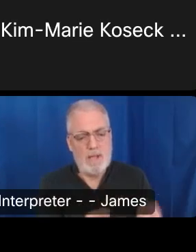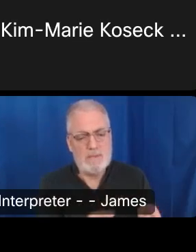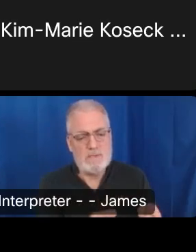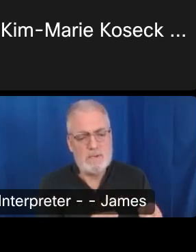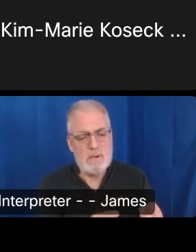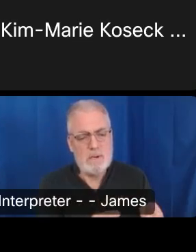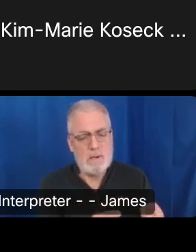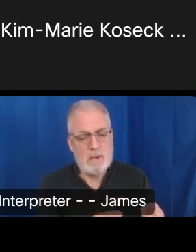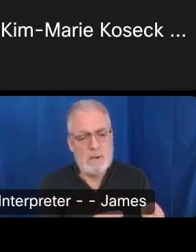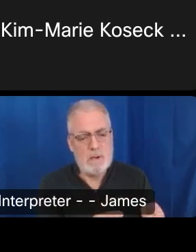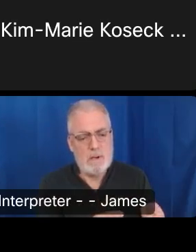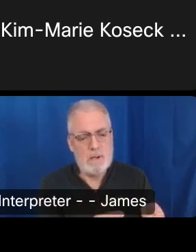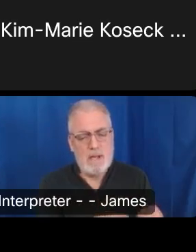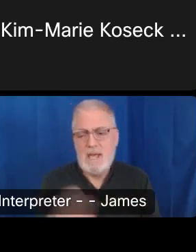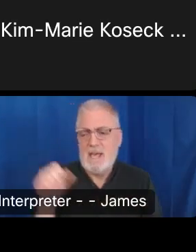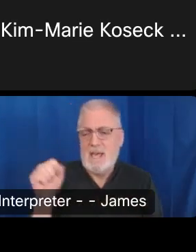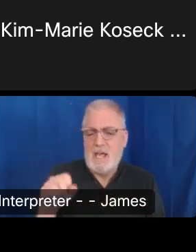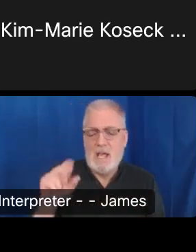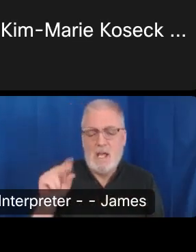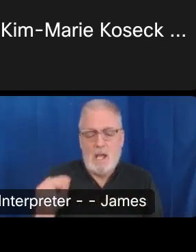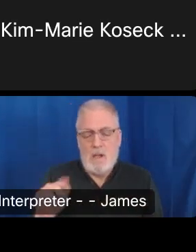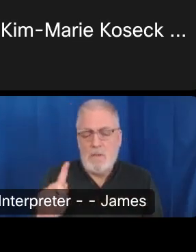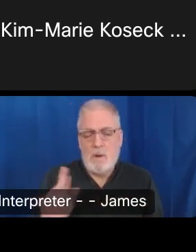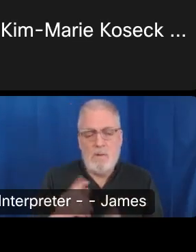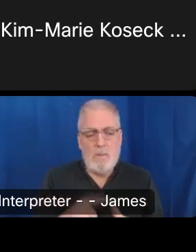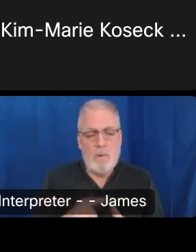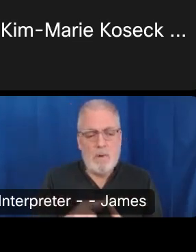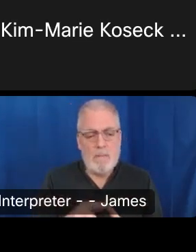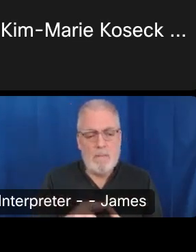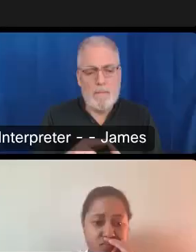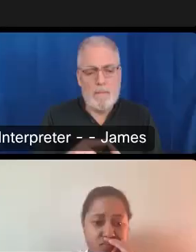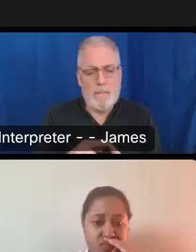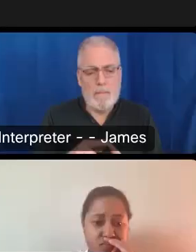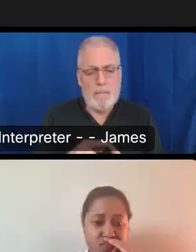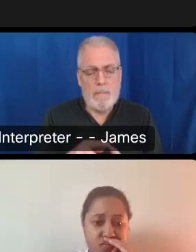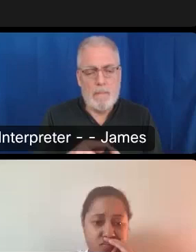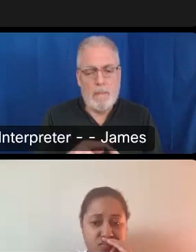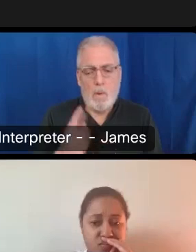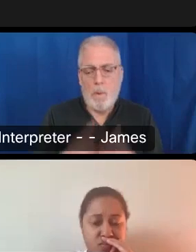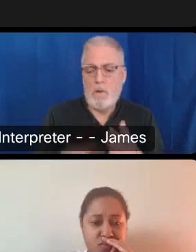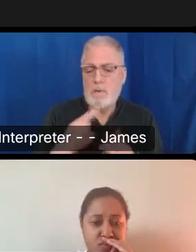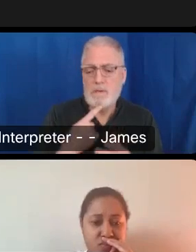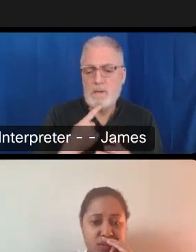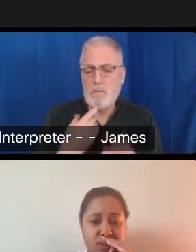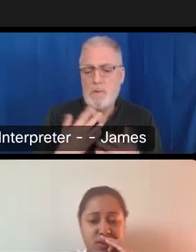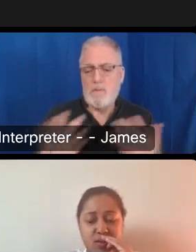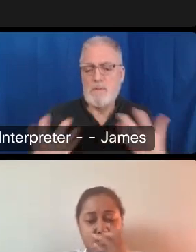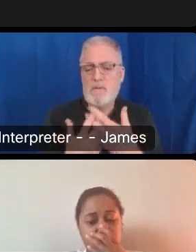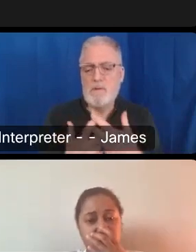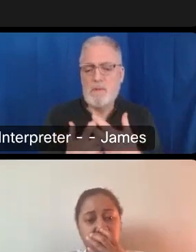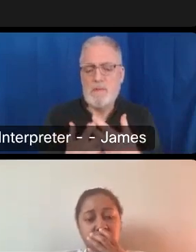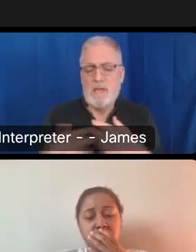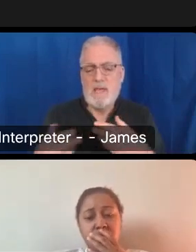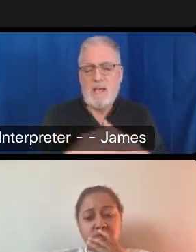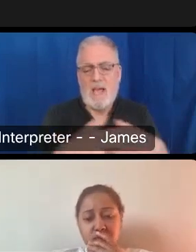Yeah, no, it's a great point. Do you want to? Yeah, that's a great point, Jessica. I think what you're talking about probably would fit in the employment category more, right?